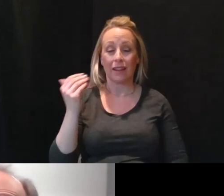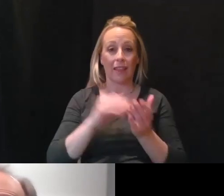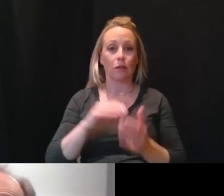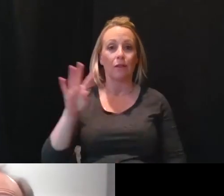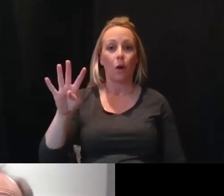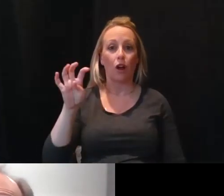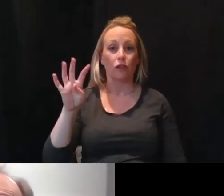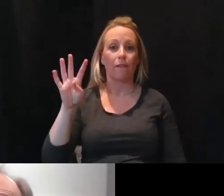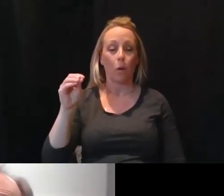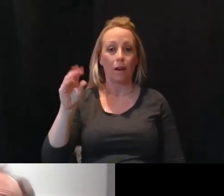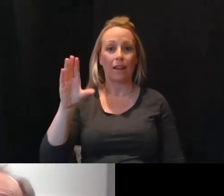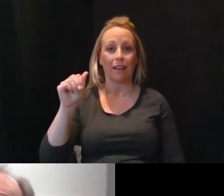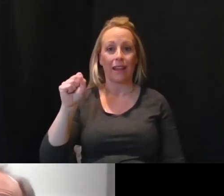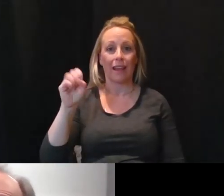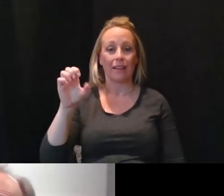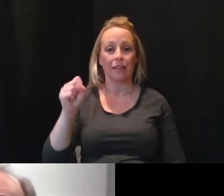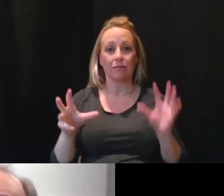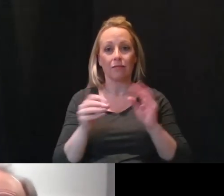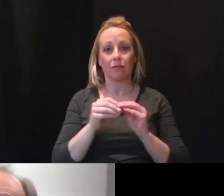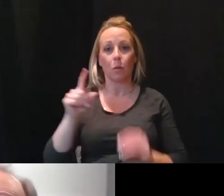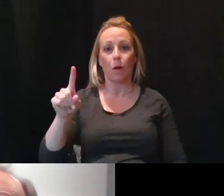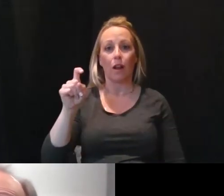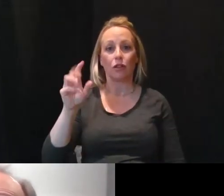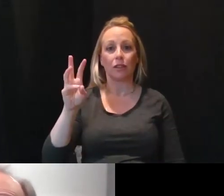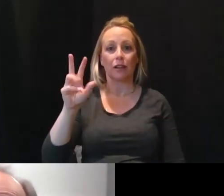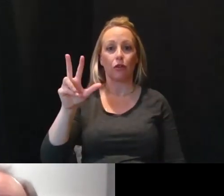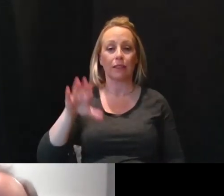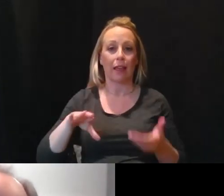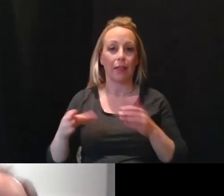15,440 cases and 163 deaths.